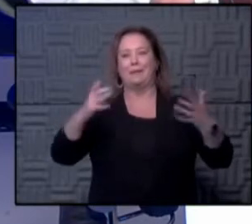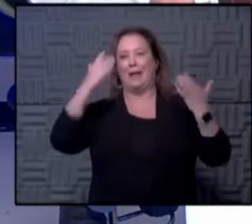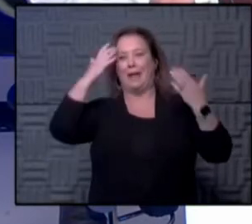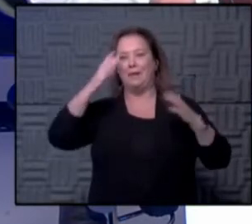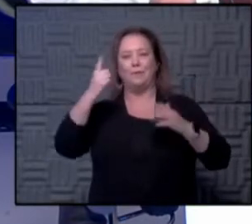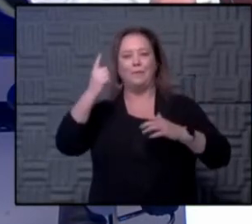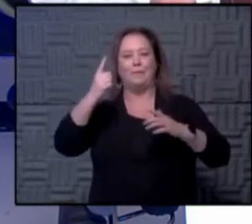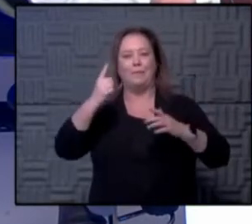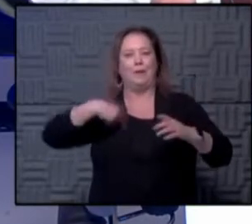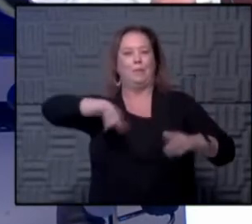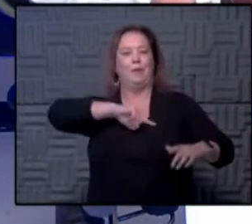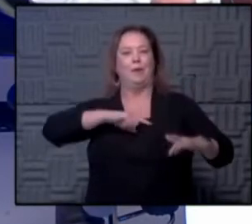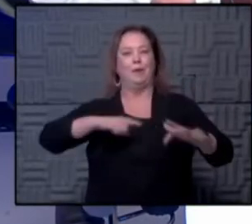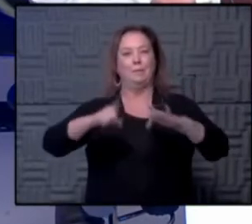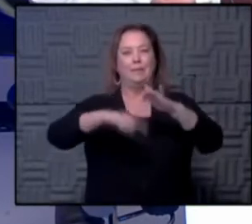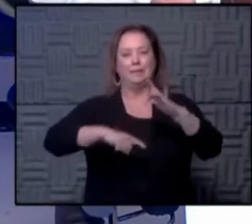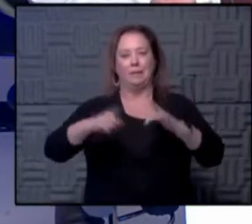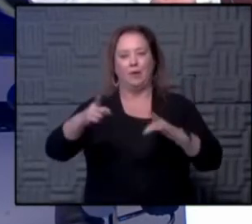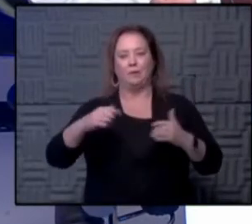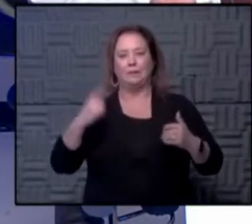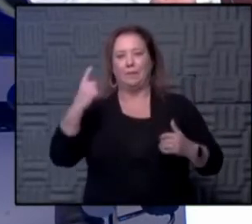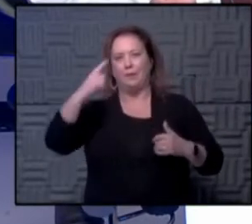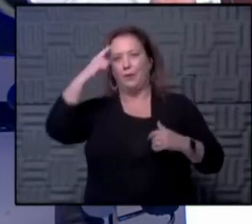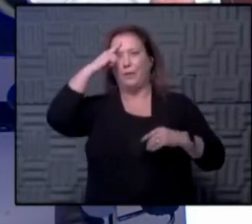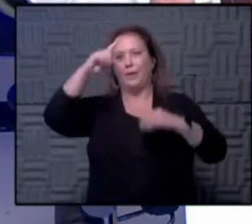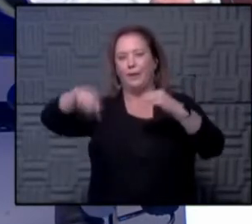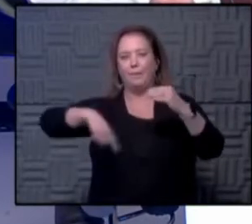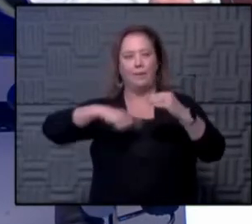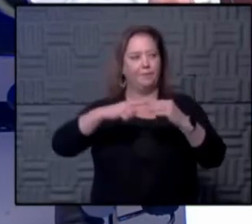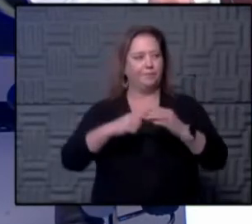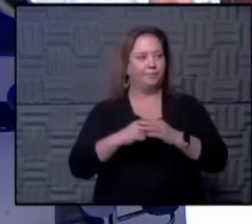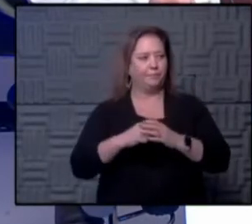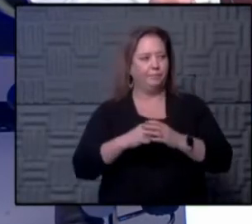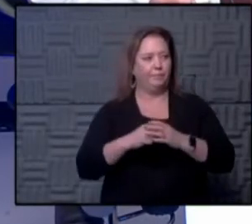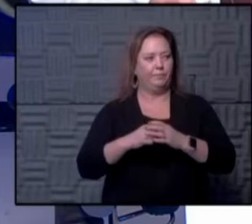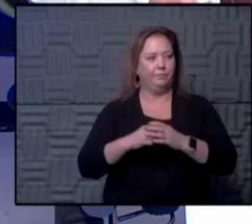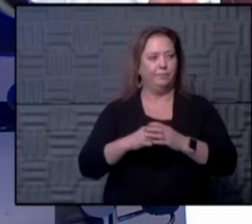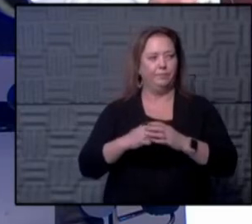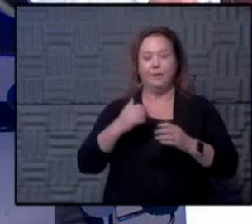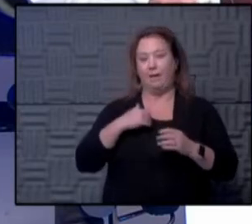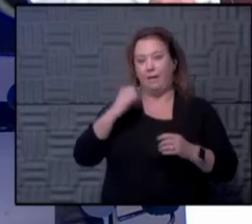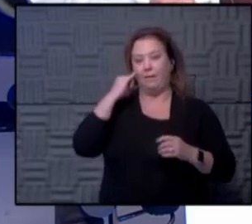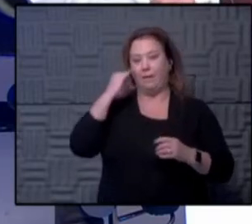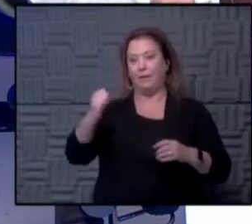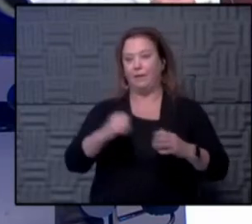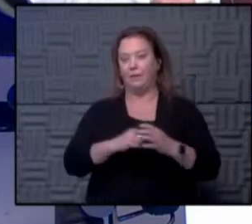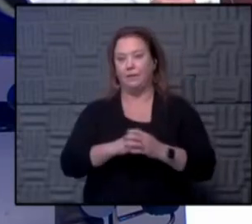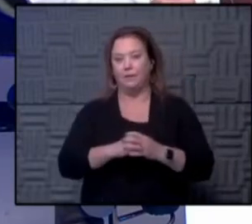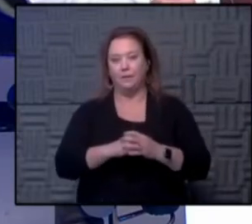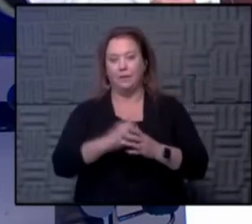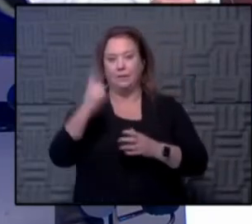was something that's weighing heavily on you or anything. I